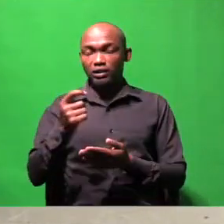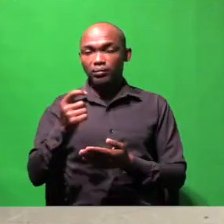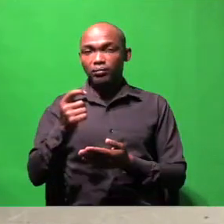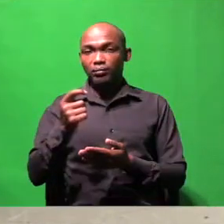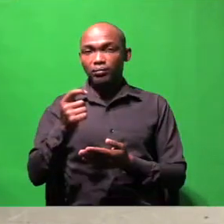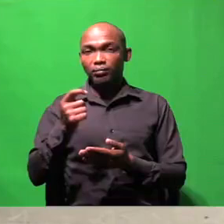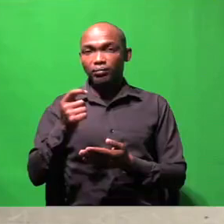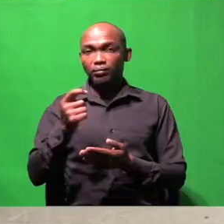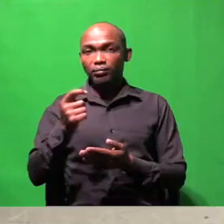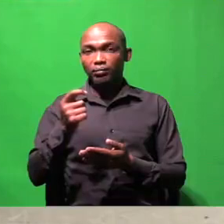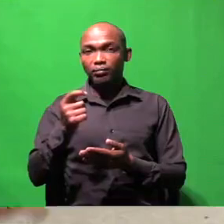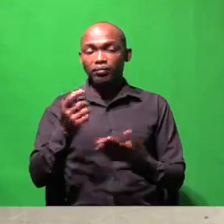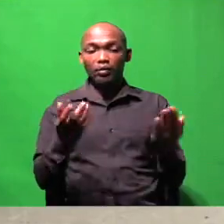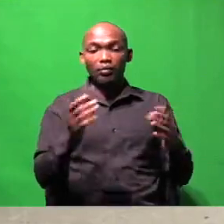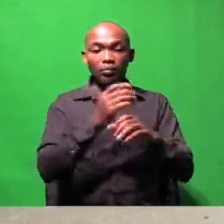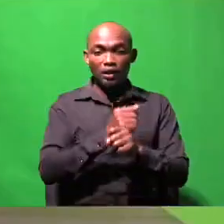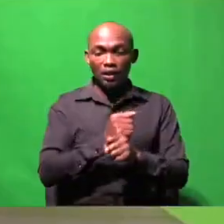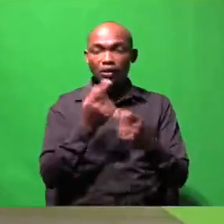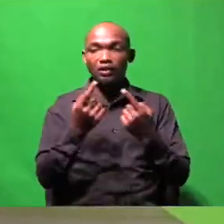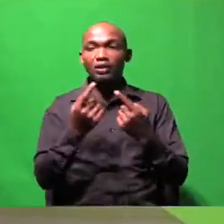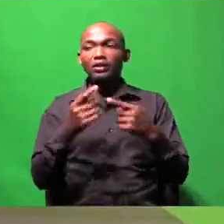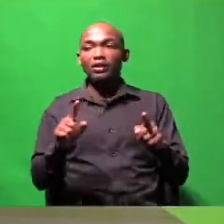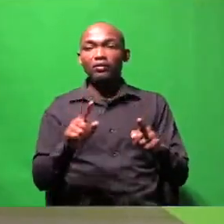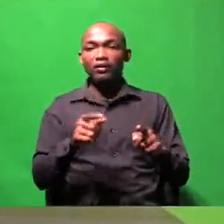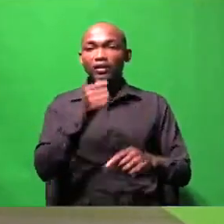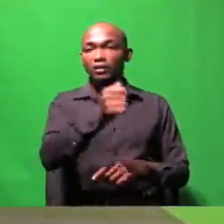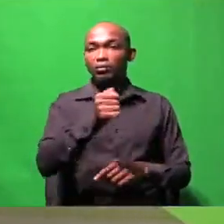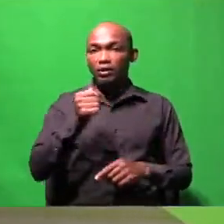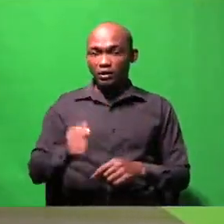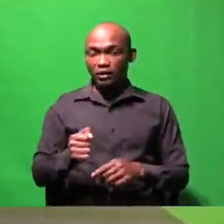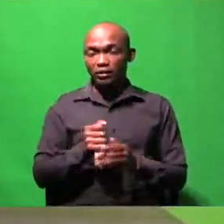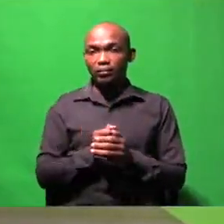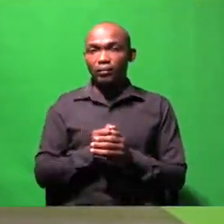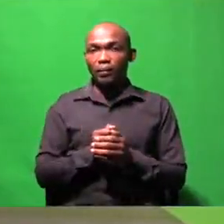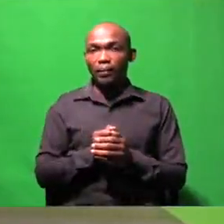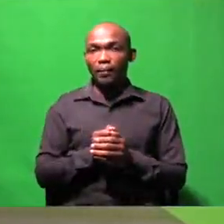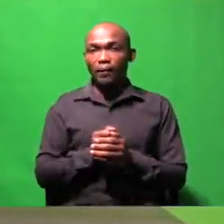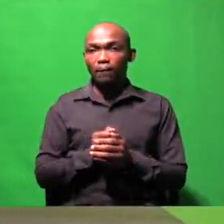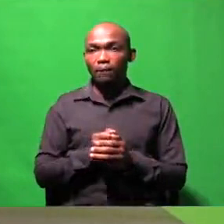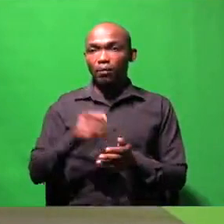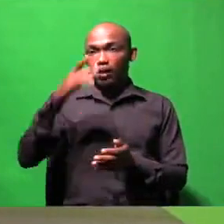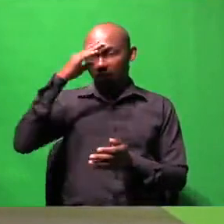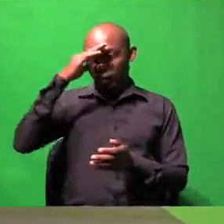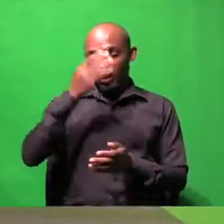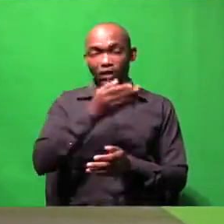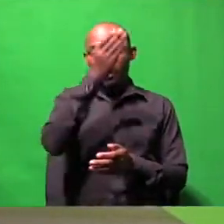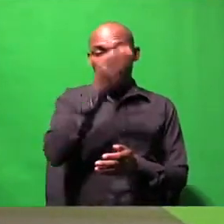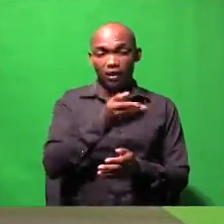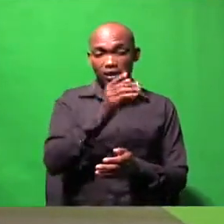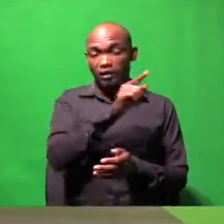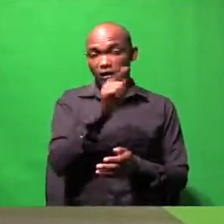atom of same element may have different masses or isotope. So I think an element consists